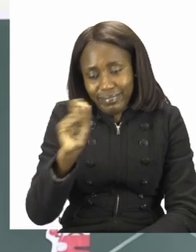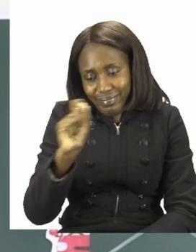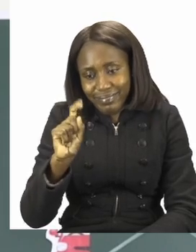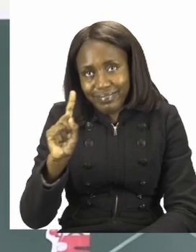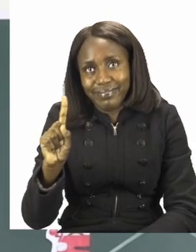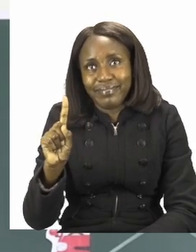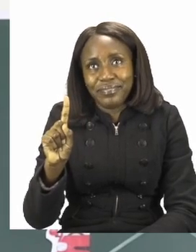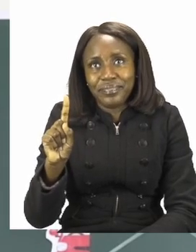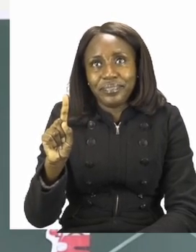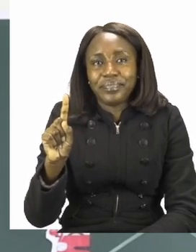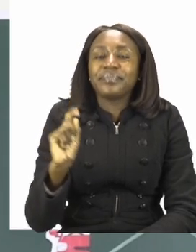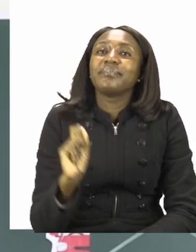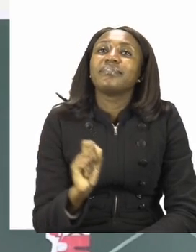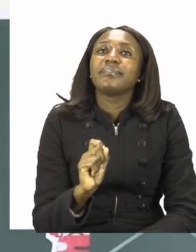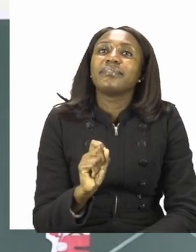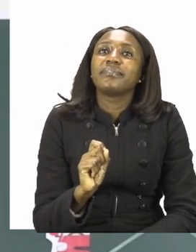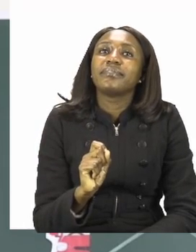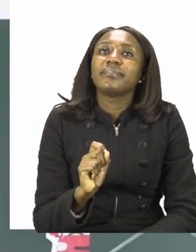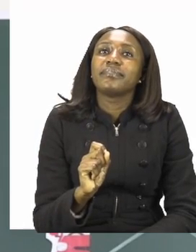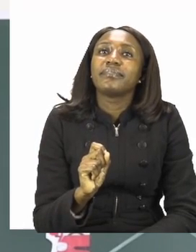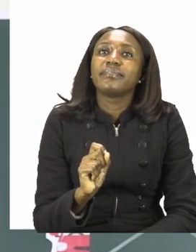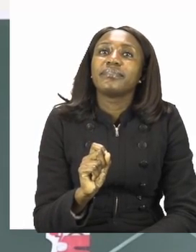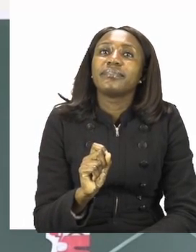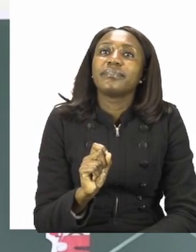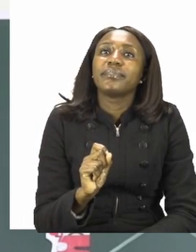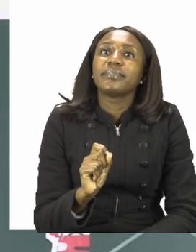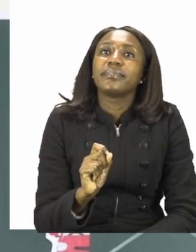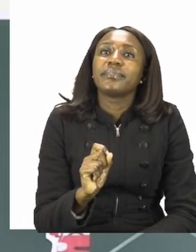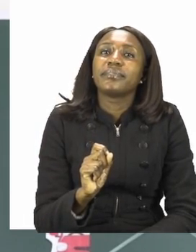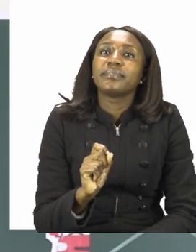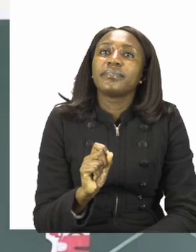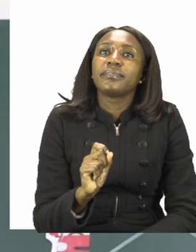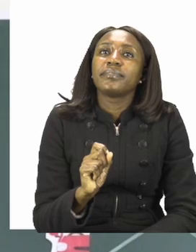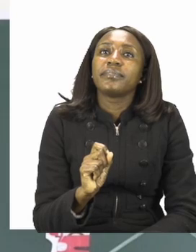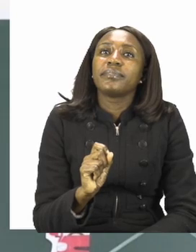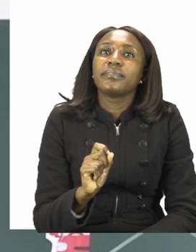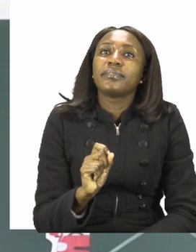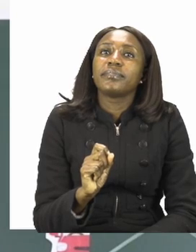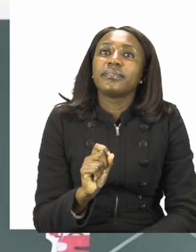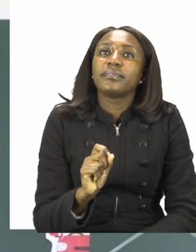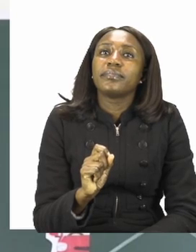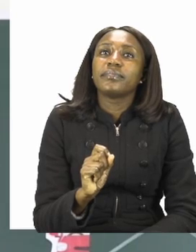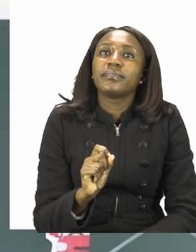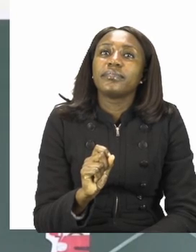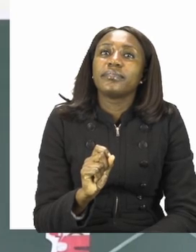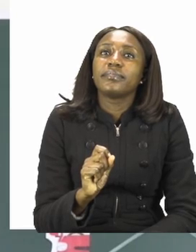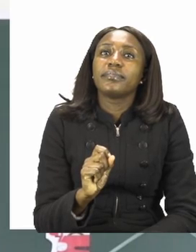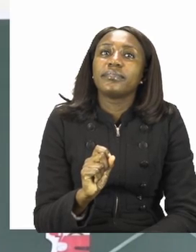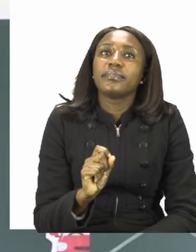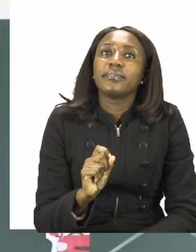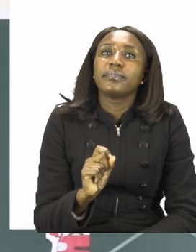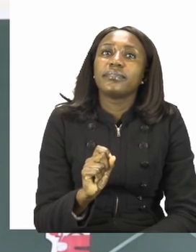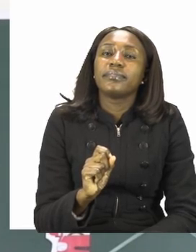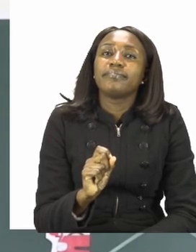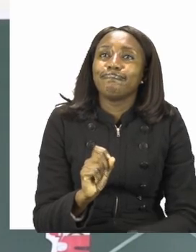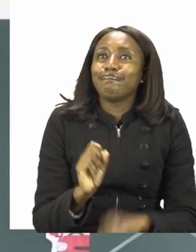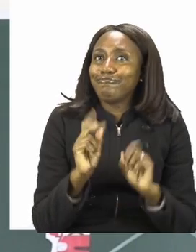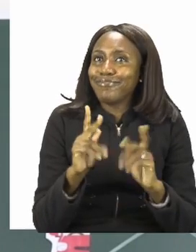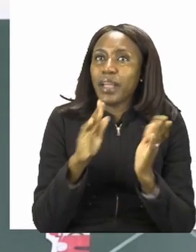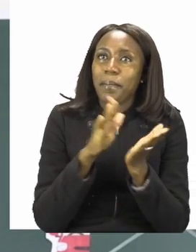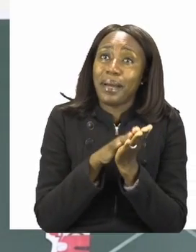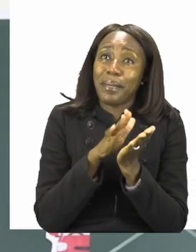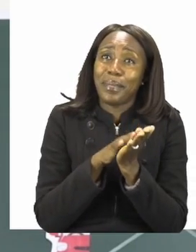number 1. And then we just go down. Well